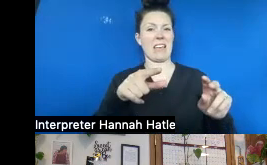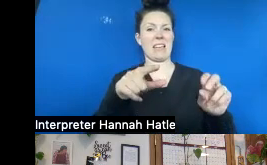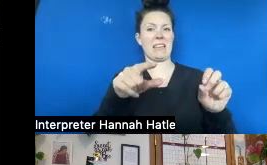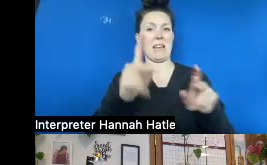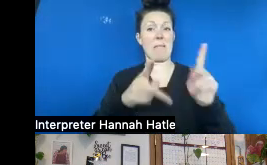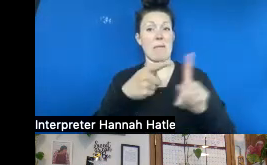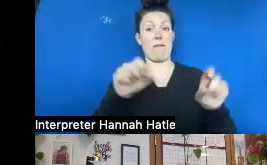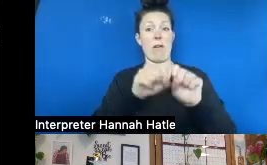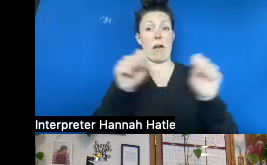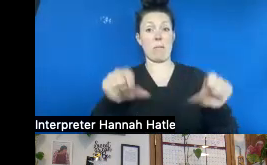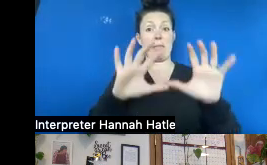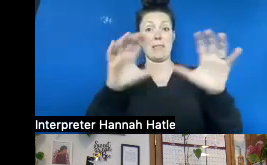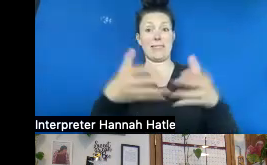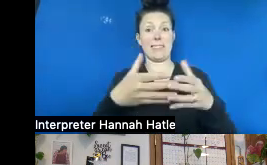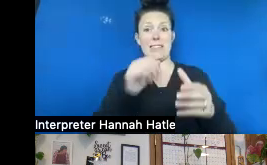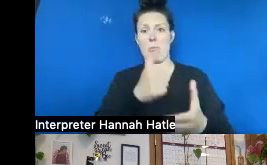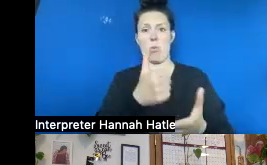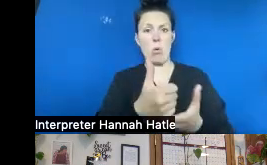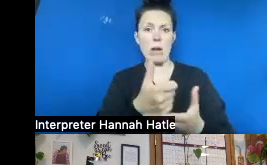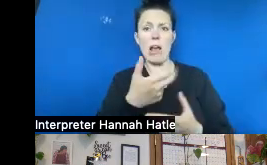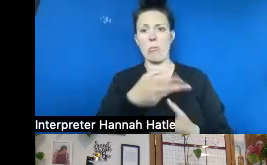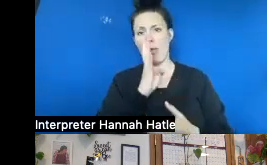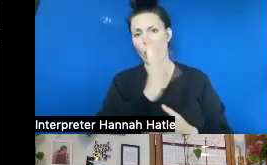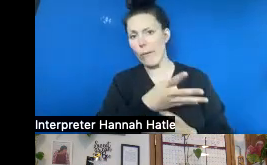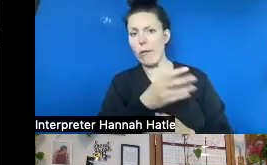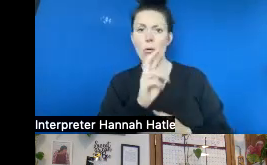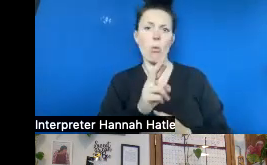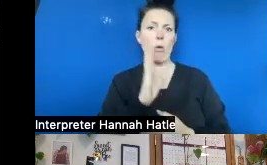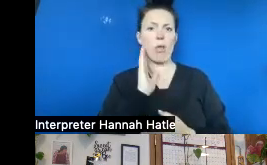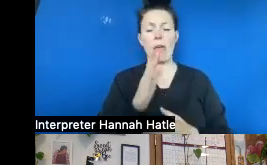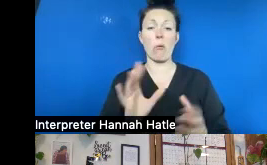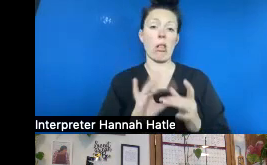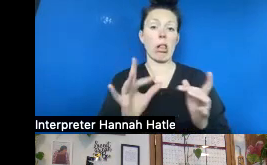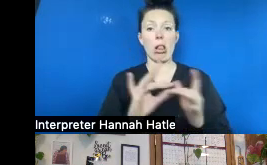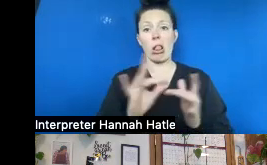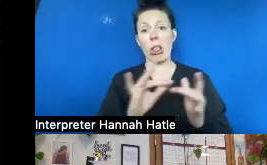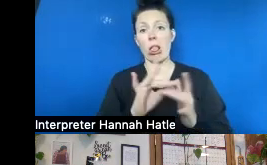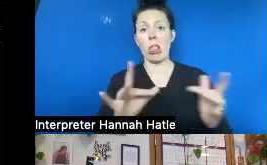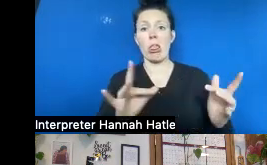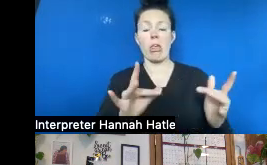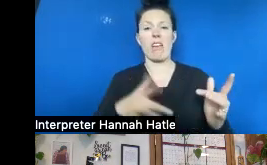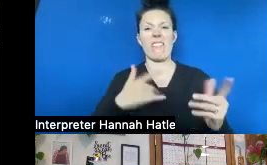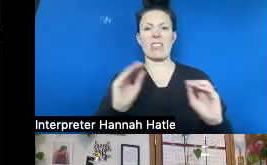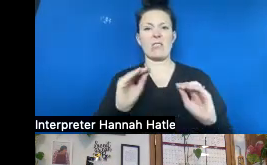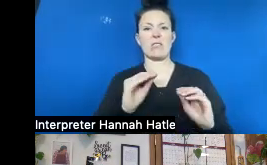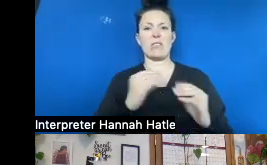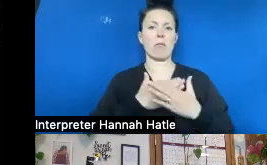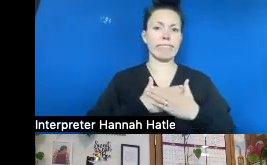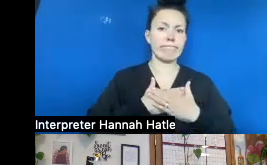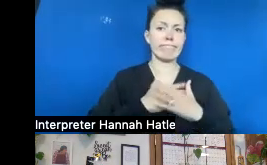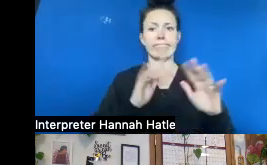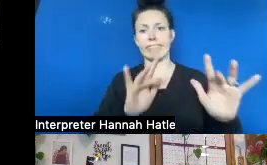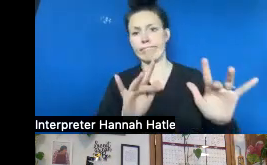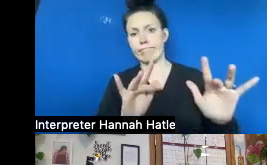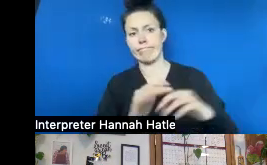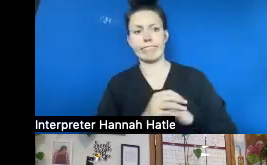validating, can be absolutely devastating for anybody to experience. There also could be threats